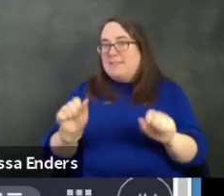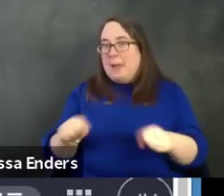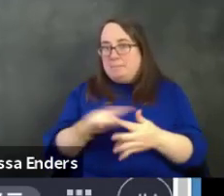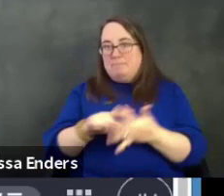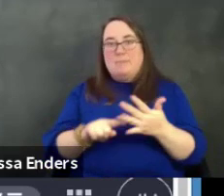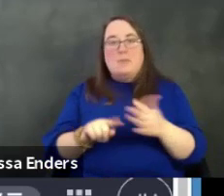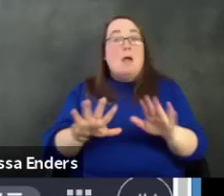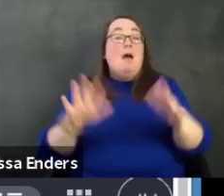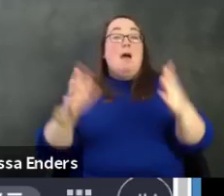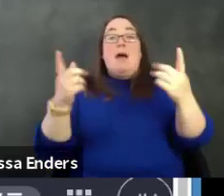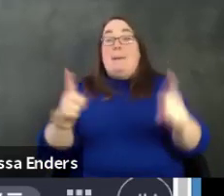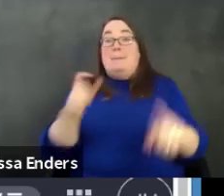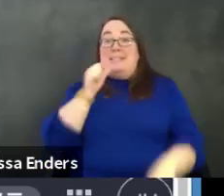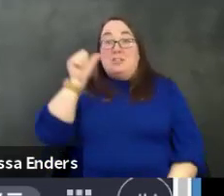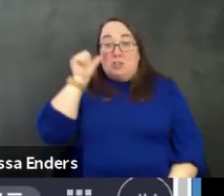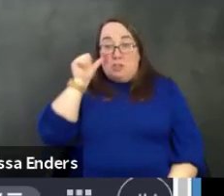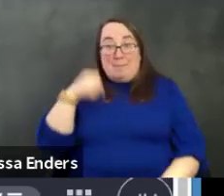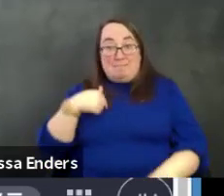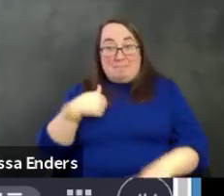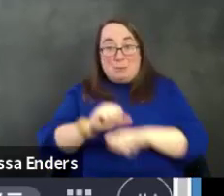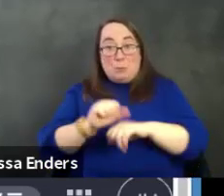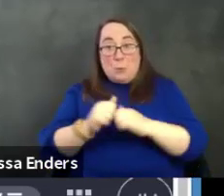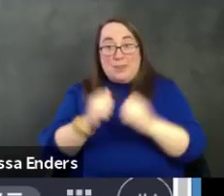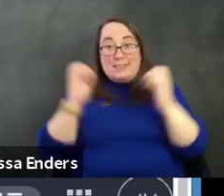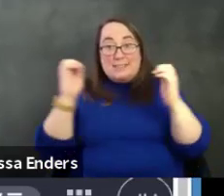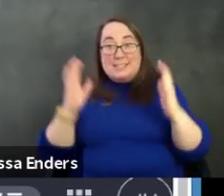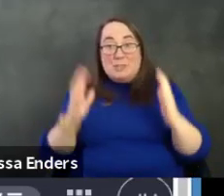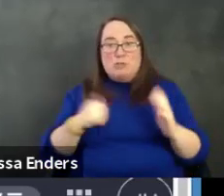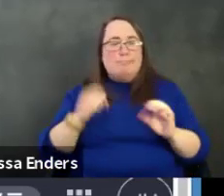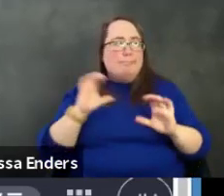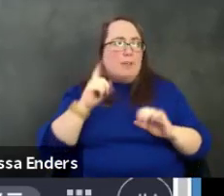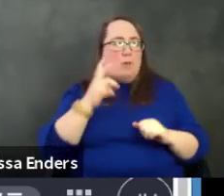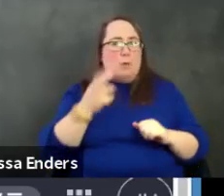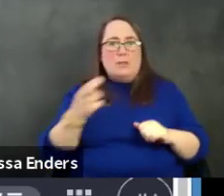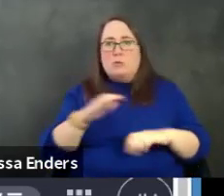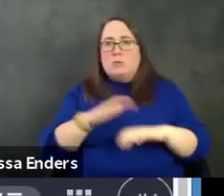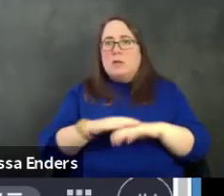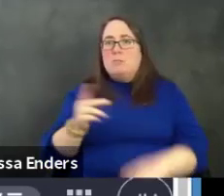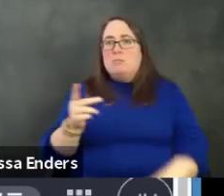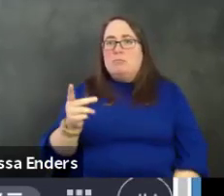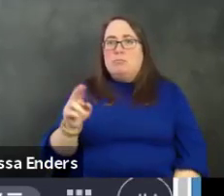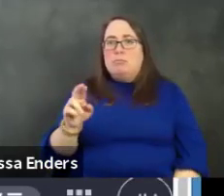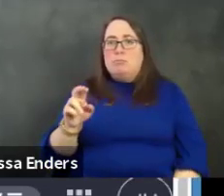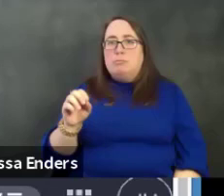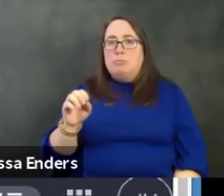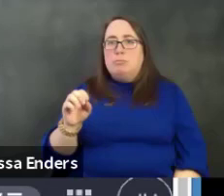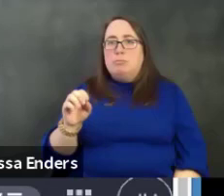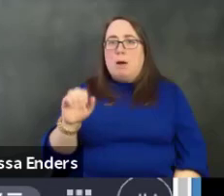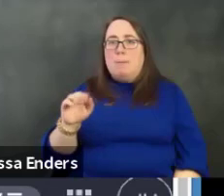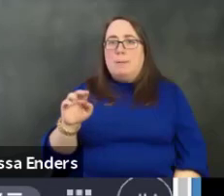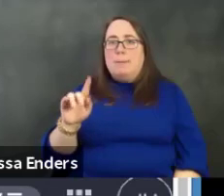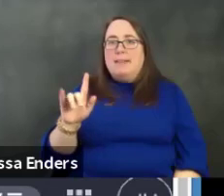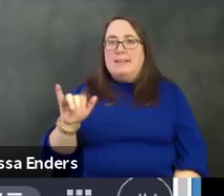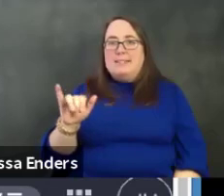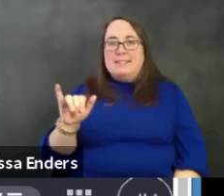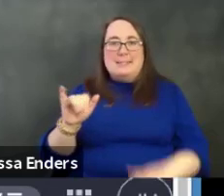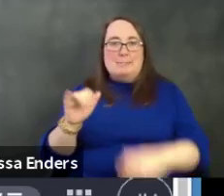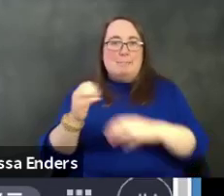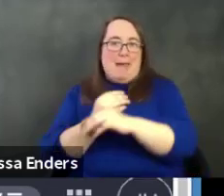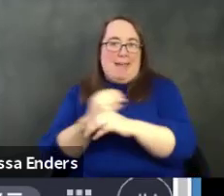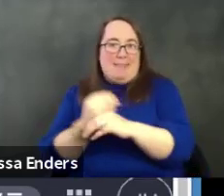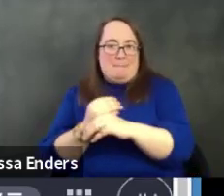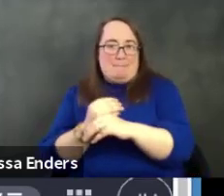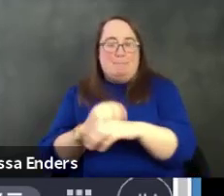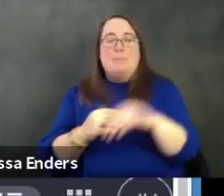with a teacher and we were looking for resources on probability. So we found an interactive